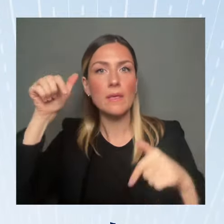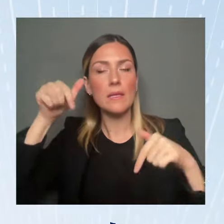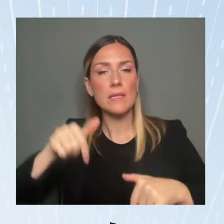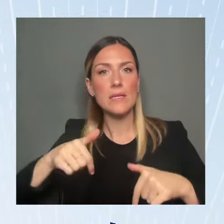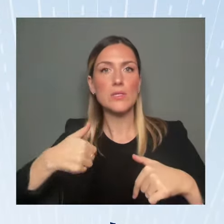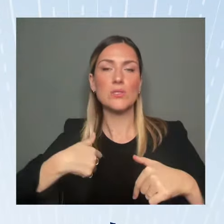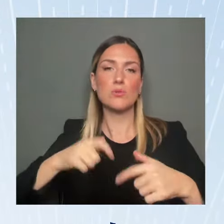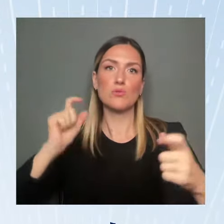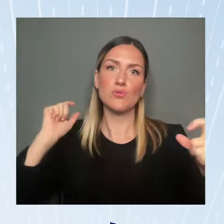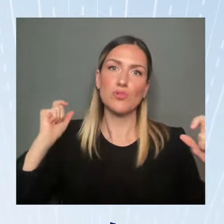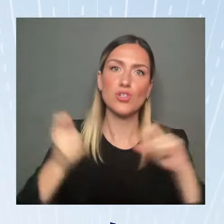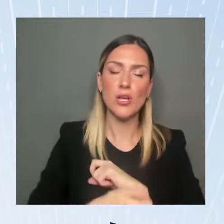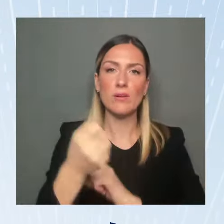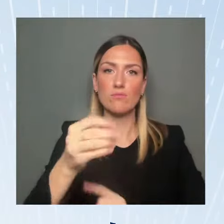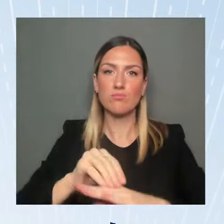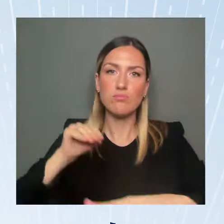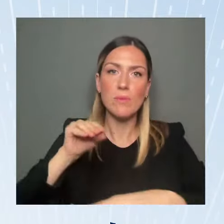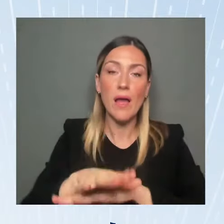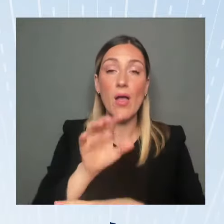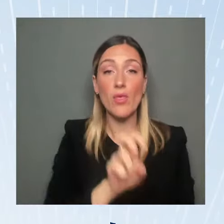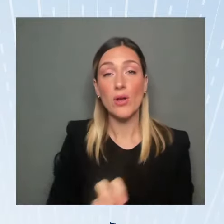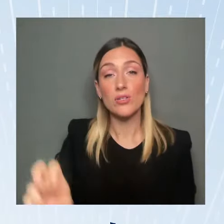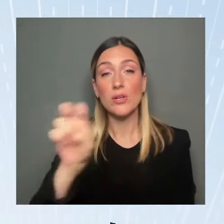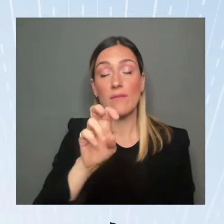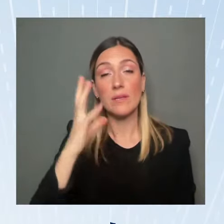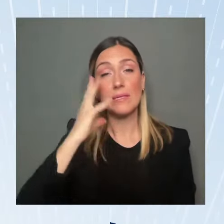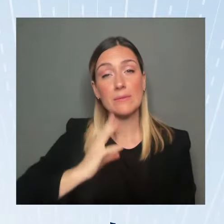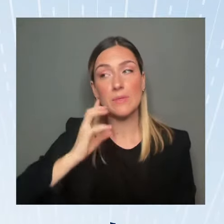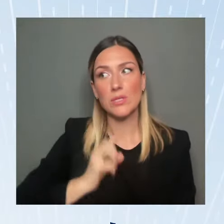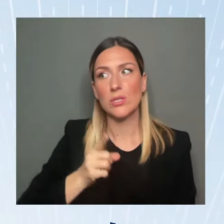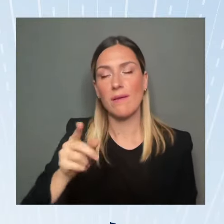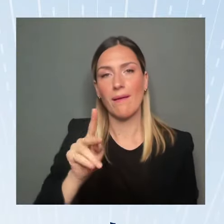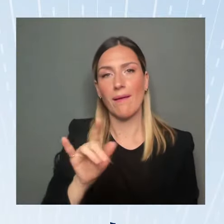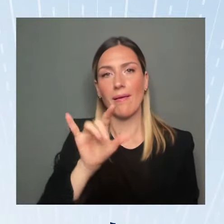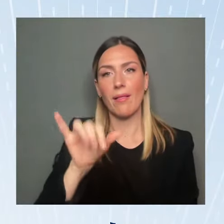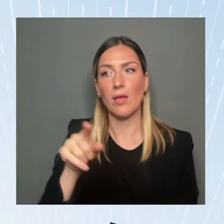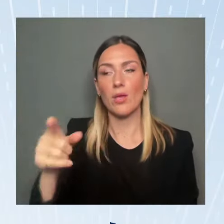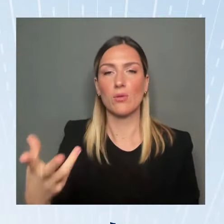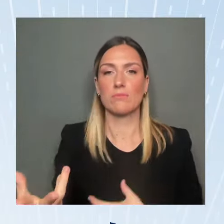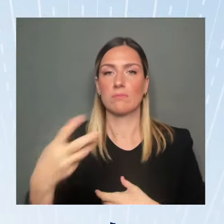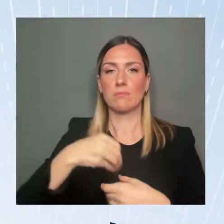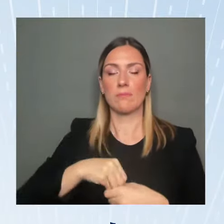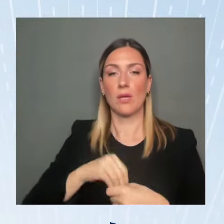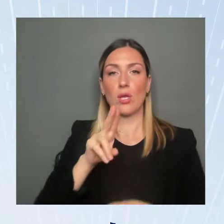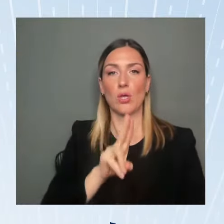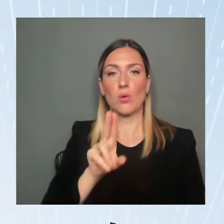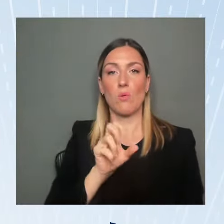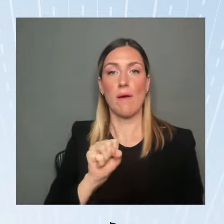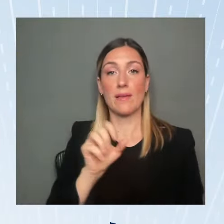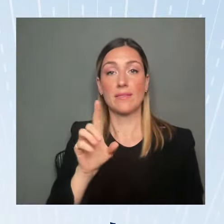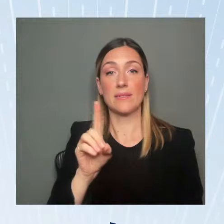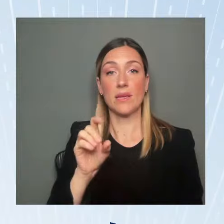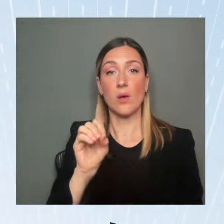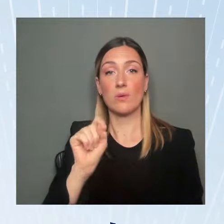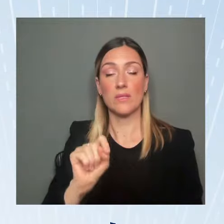travel experience. And of course, Kelly, you've done a lot to bring those voices into the US DOT. The process is designed to bring those voices forward. I learned a